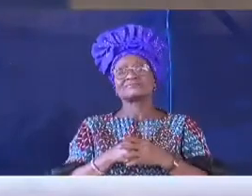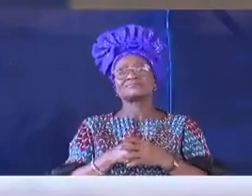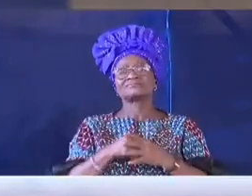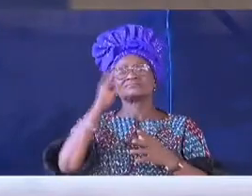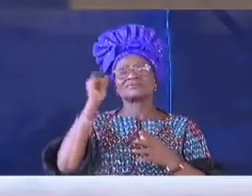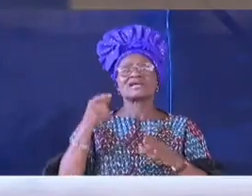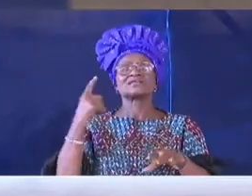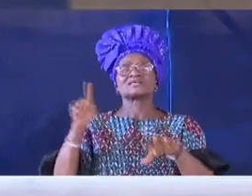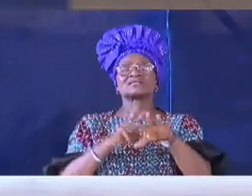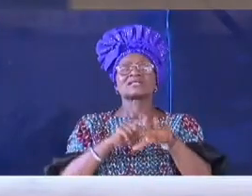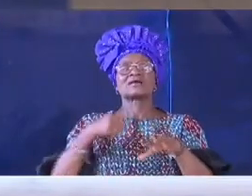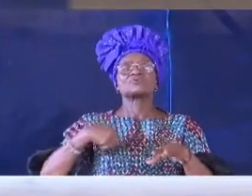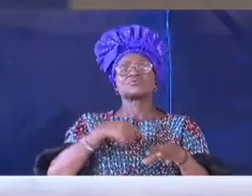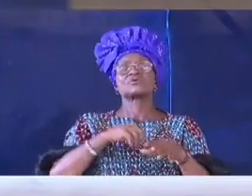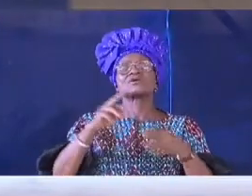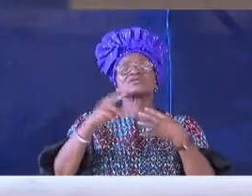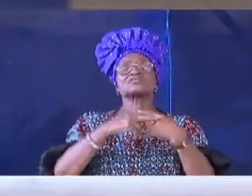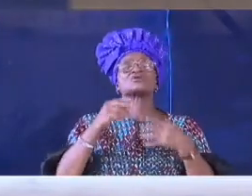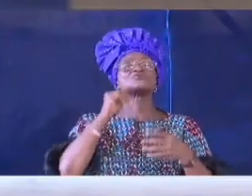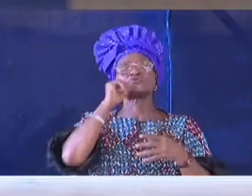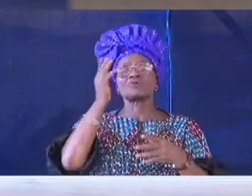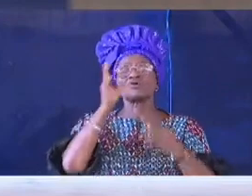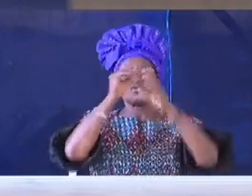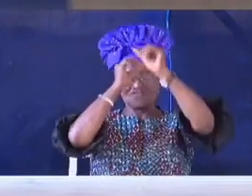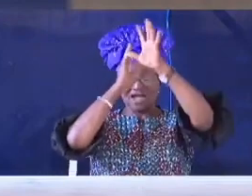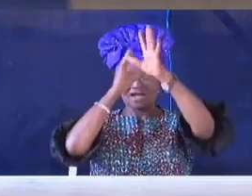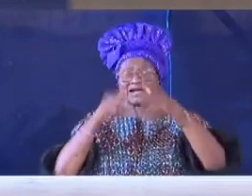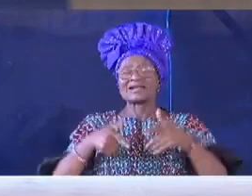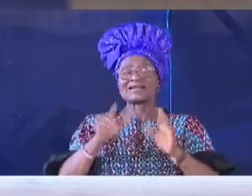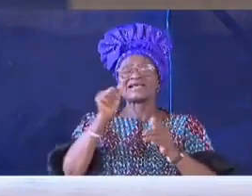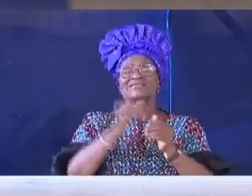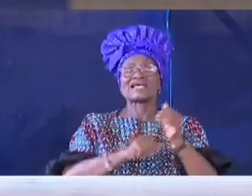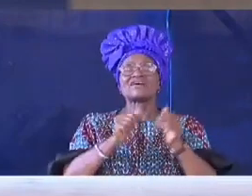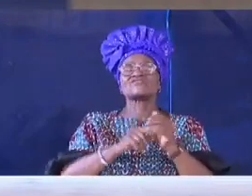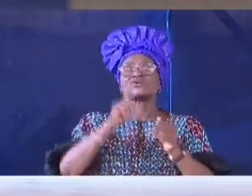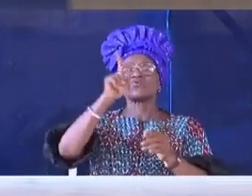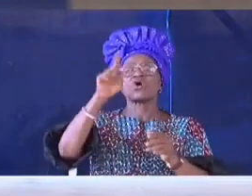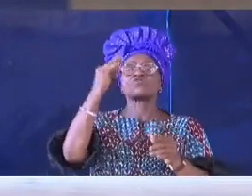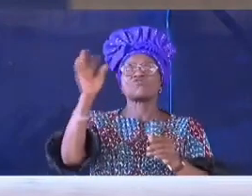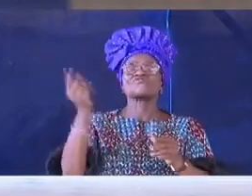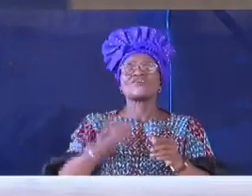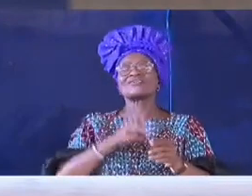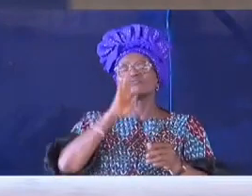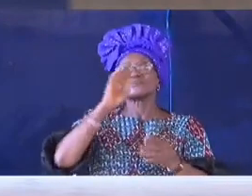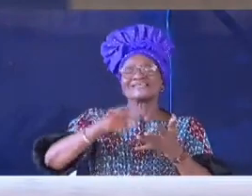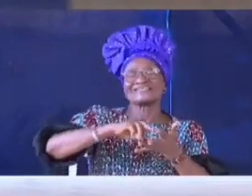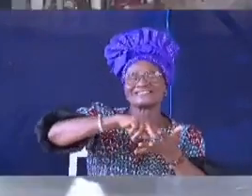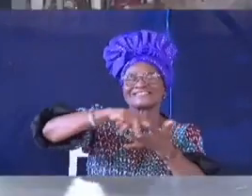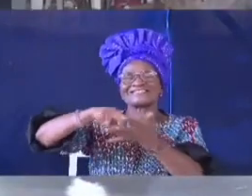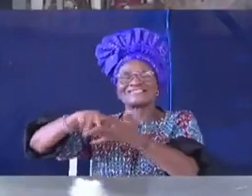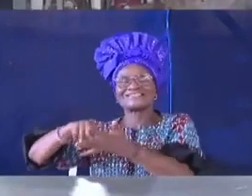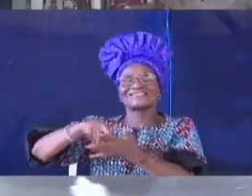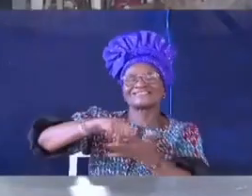By the time we return tomorrow, Father, let every one of us be dancing for joy.